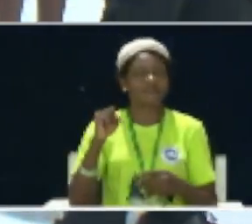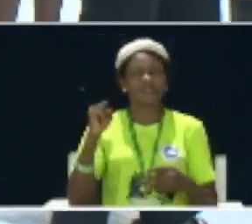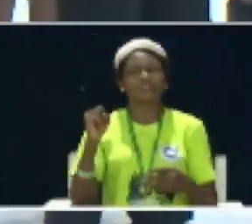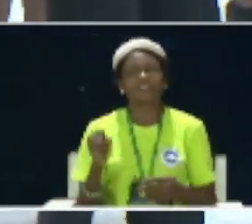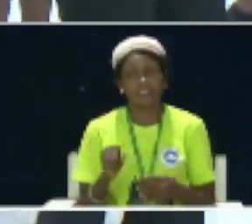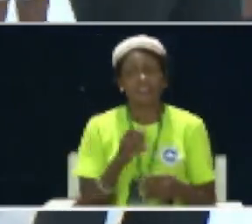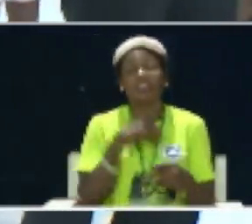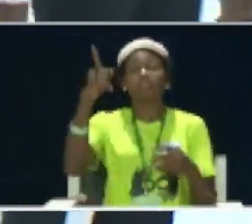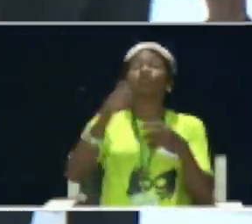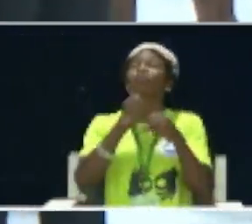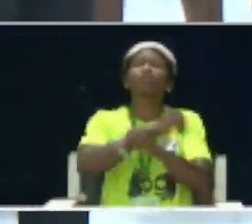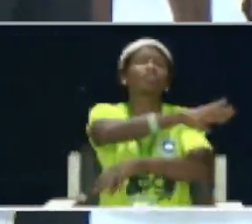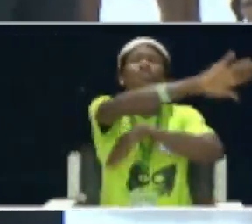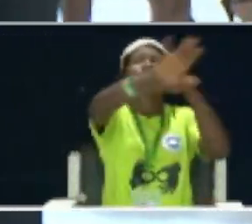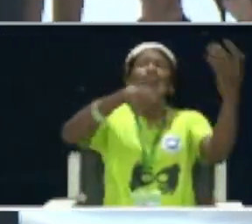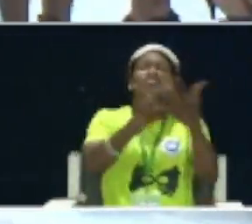Beautiful in your